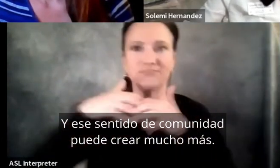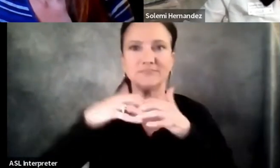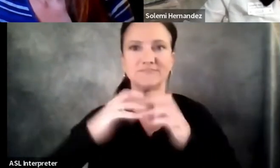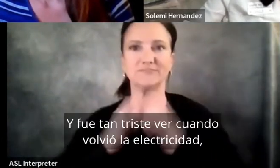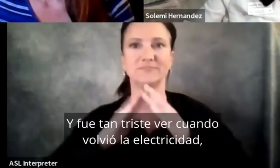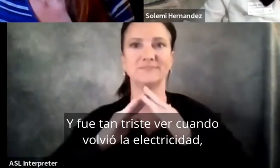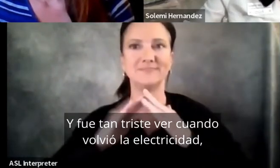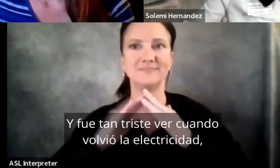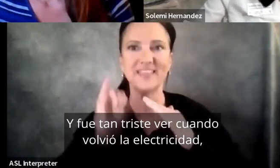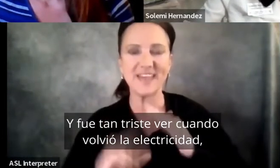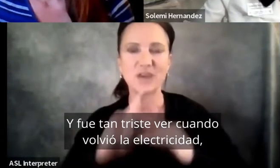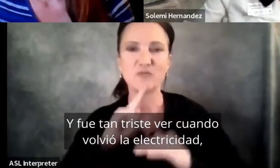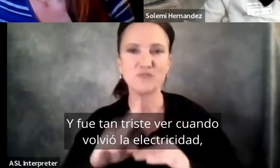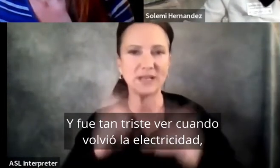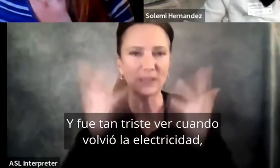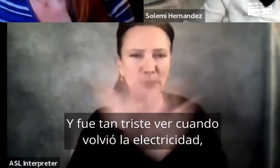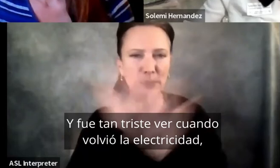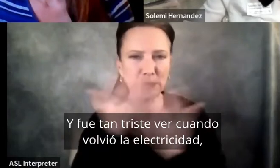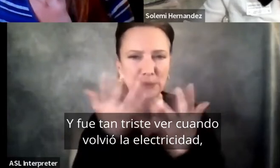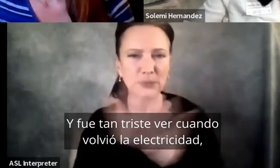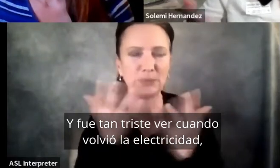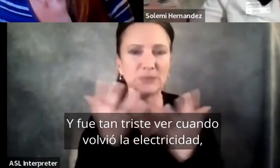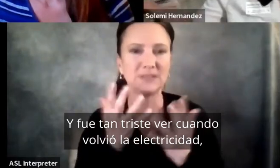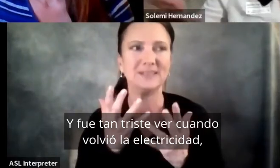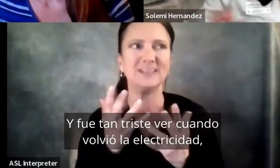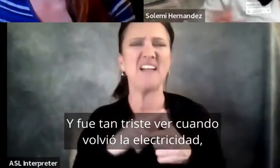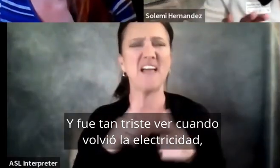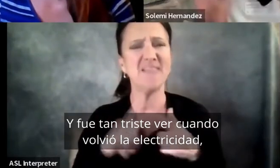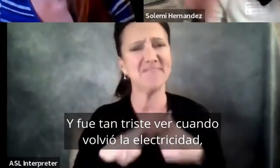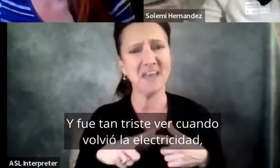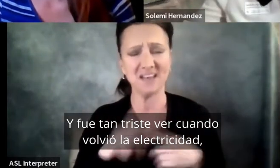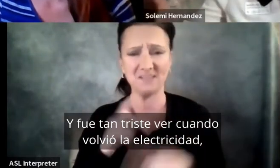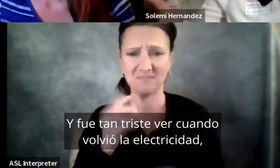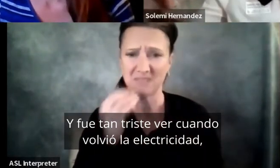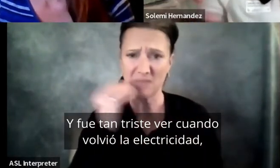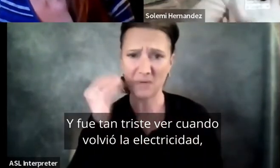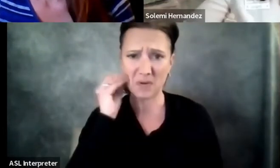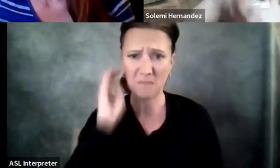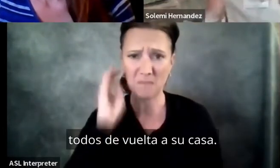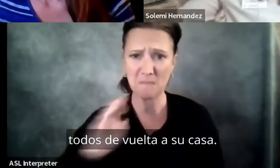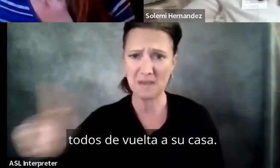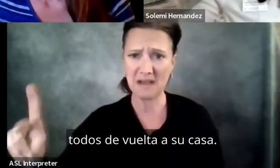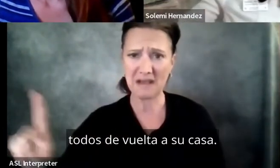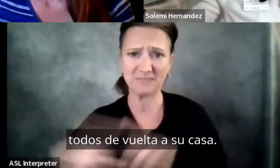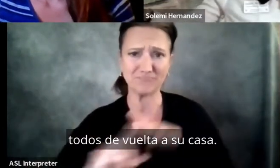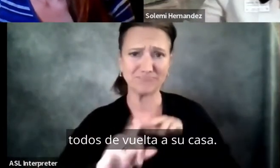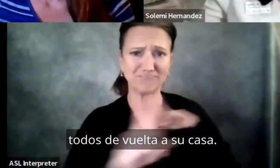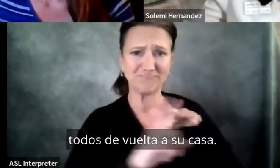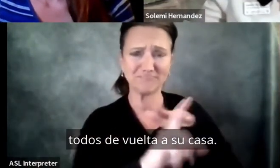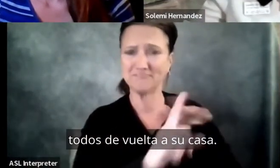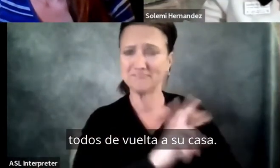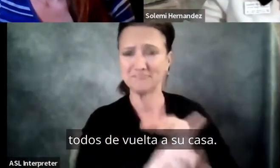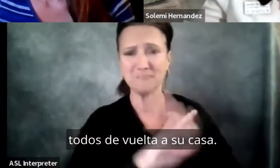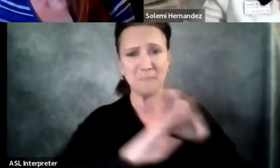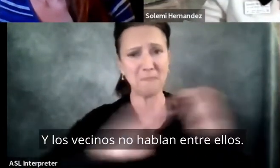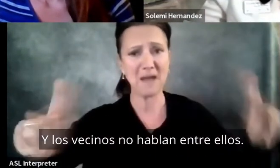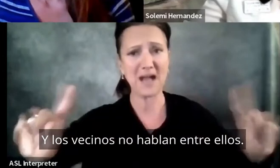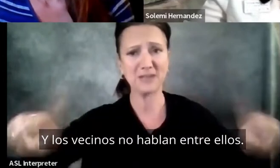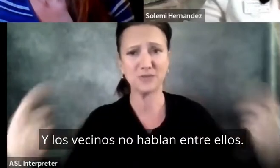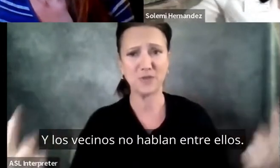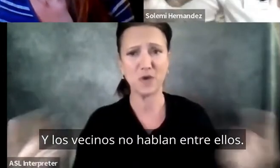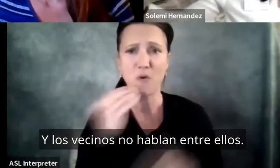much more. And it was so sad to see when everybody, the electricity came back, everybody back into their house, you